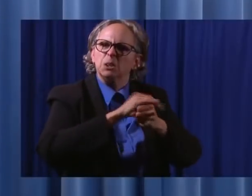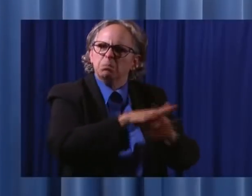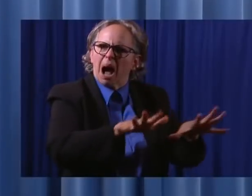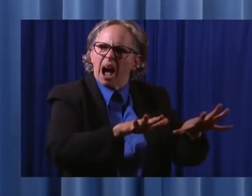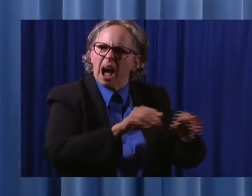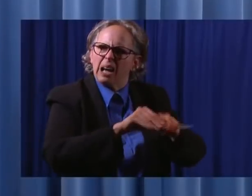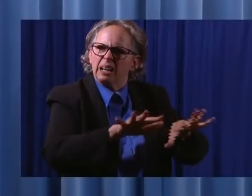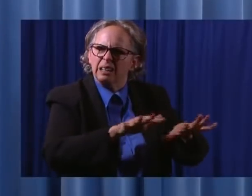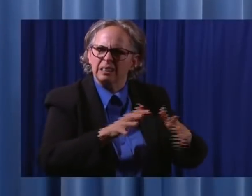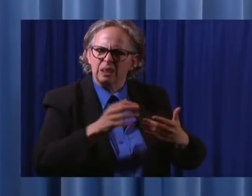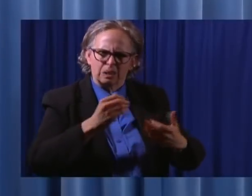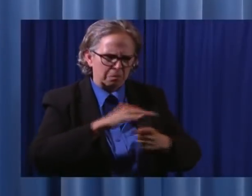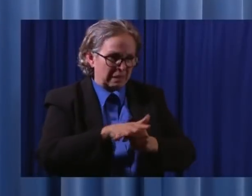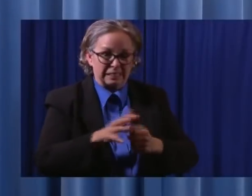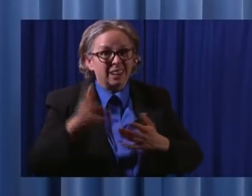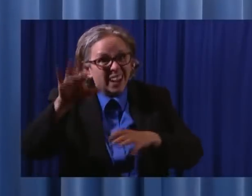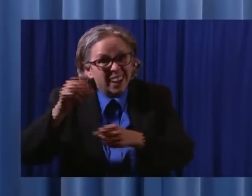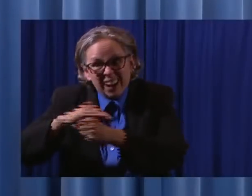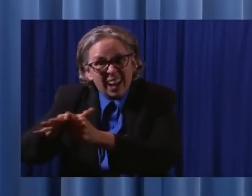get serious about it.